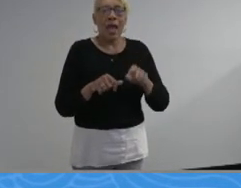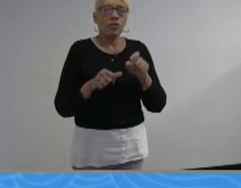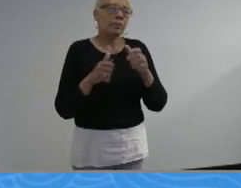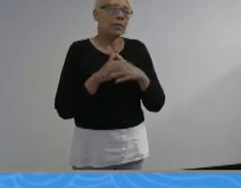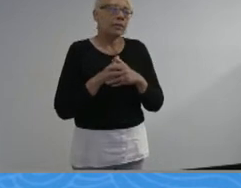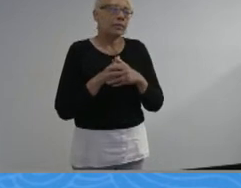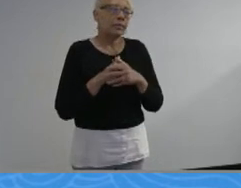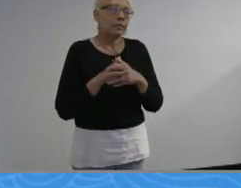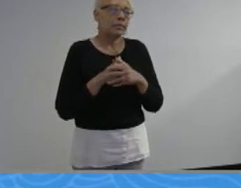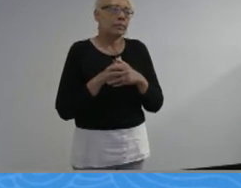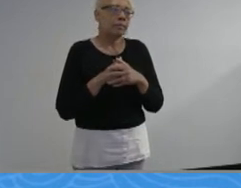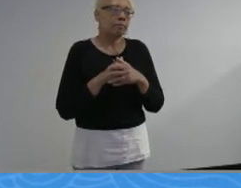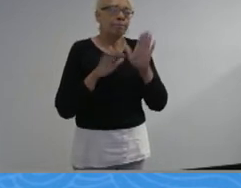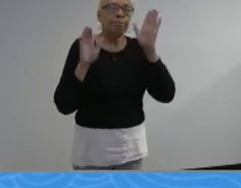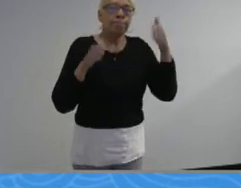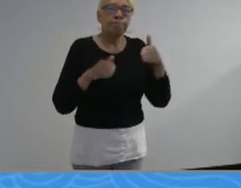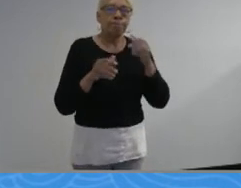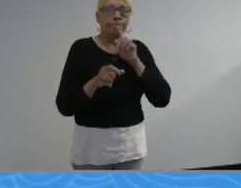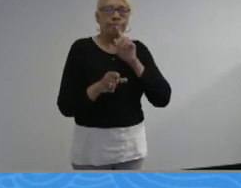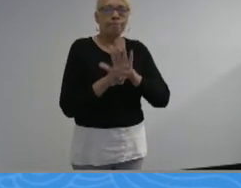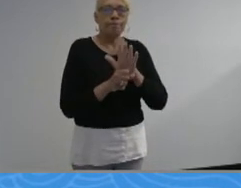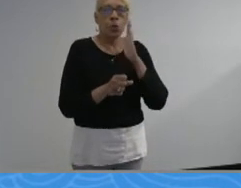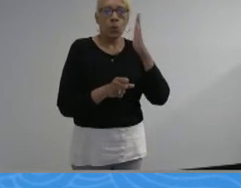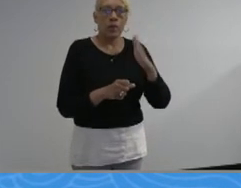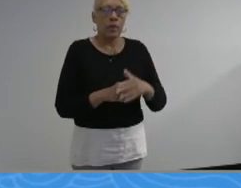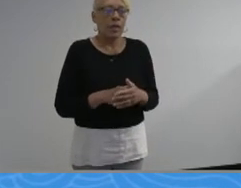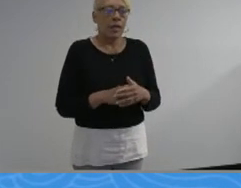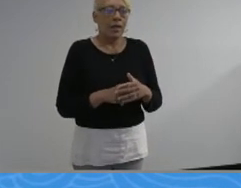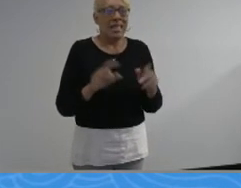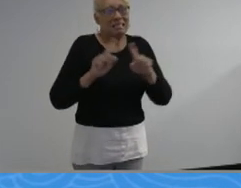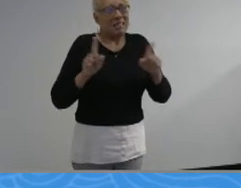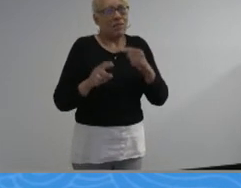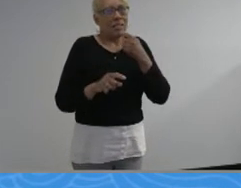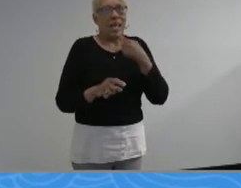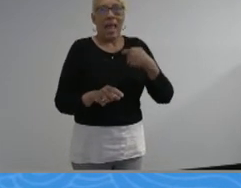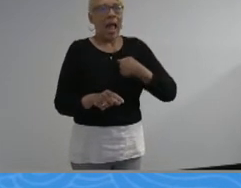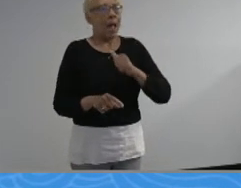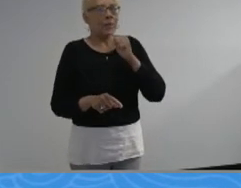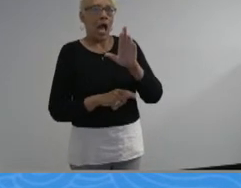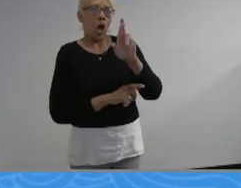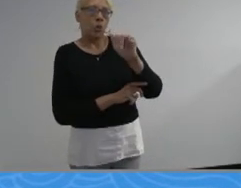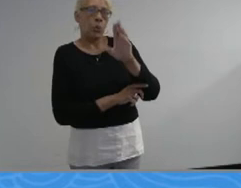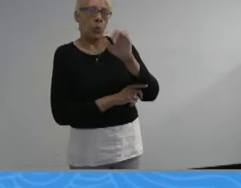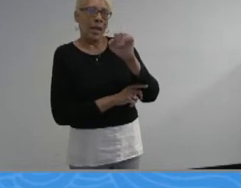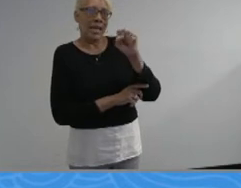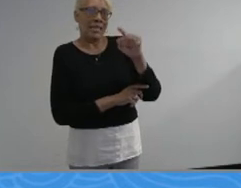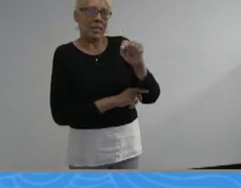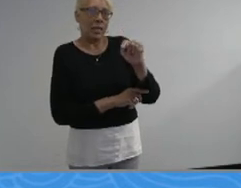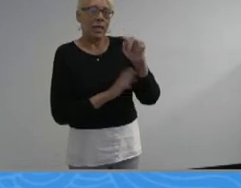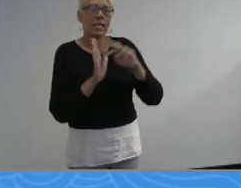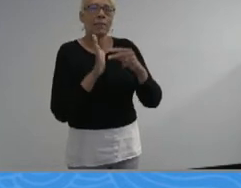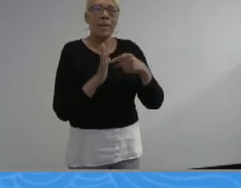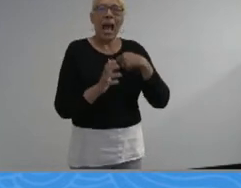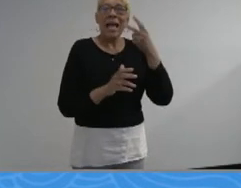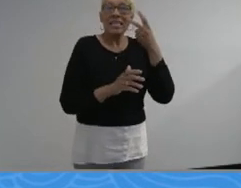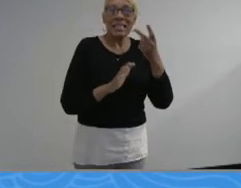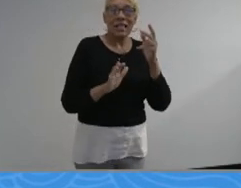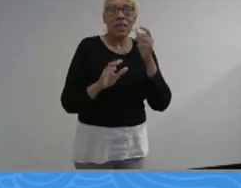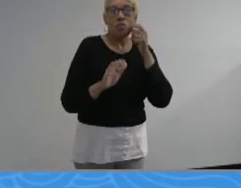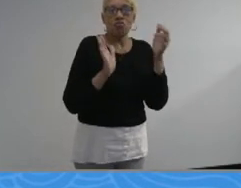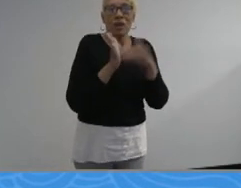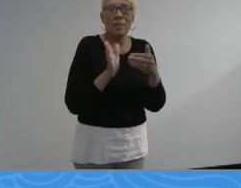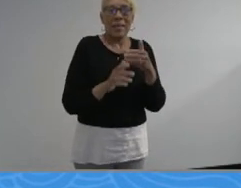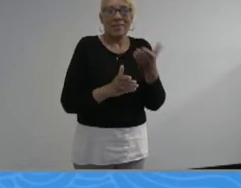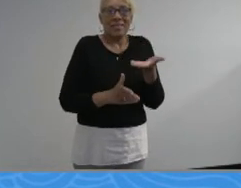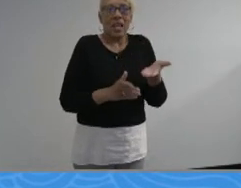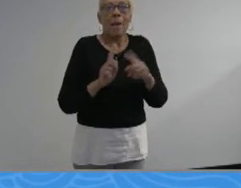anti-racism because it's different than saying I'm not racist. To say I'm not racist means basically I see racism exists, but I just choose not